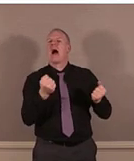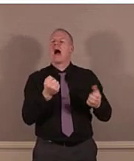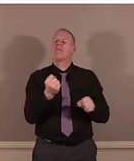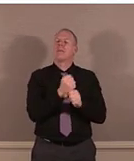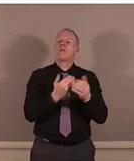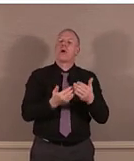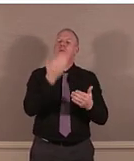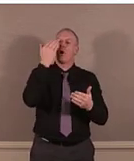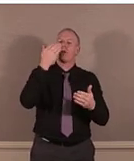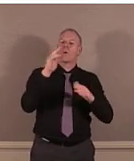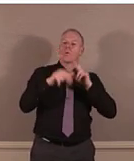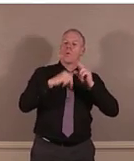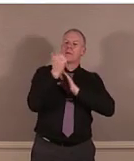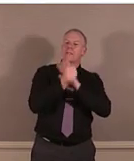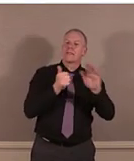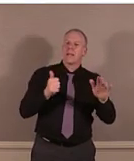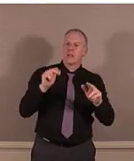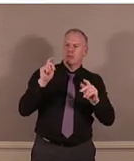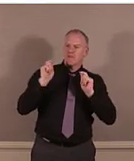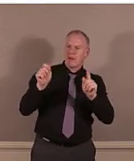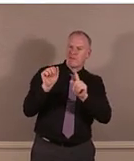learning for a new skill or to retrain.